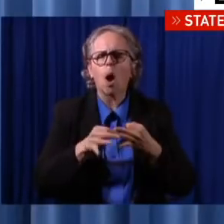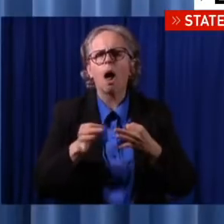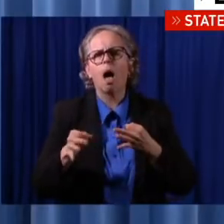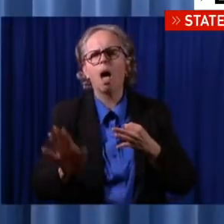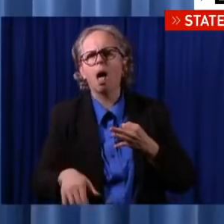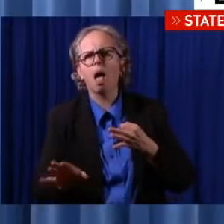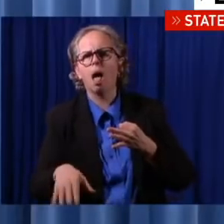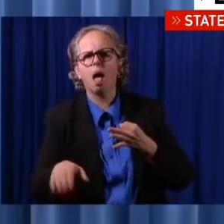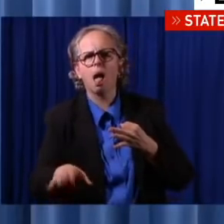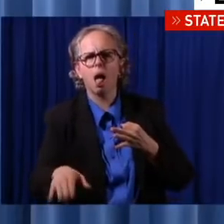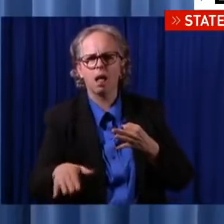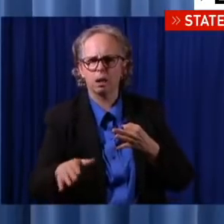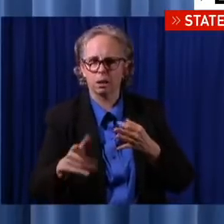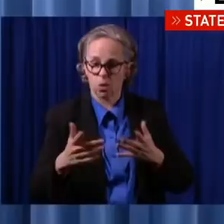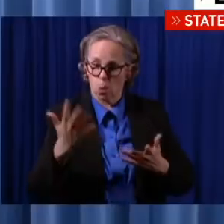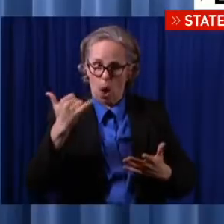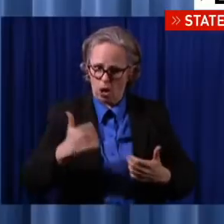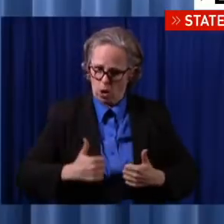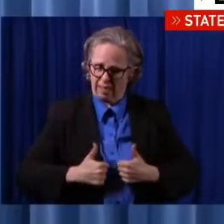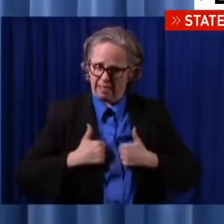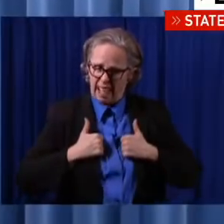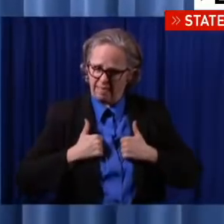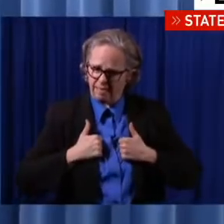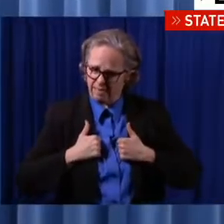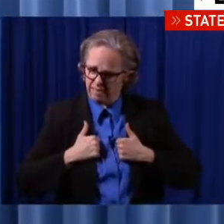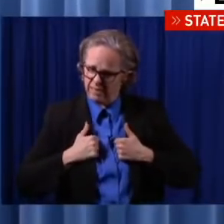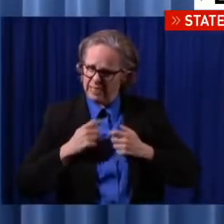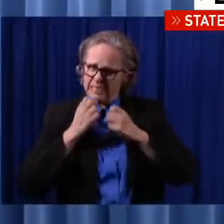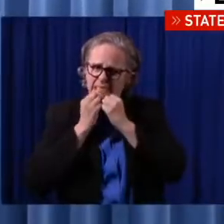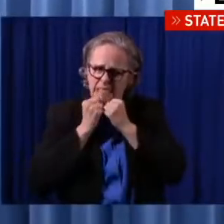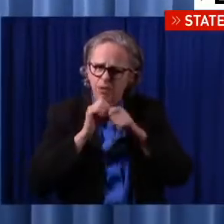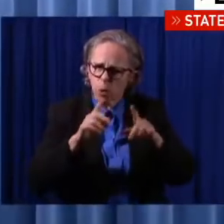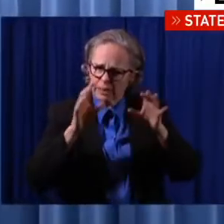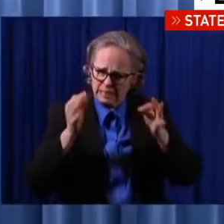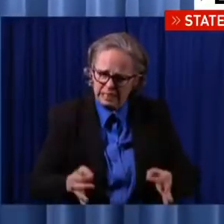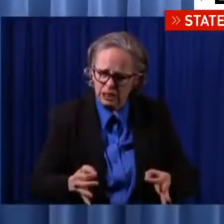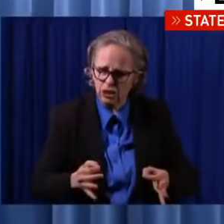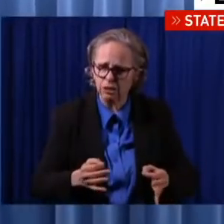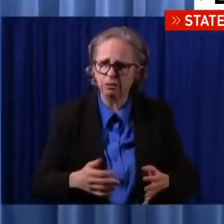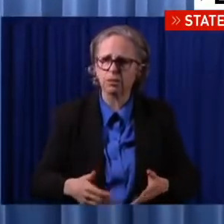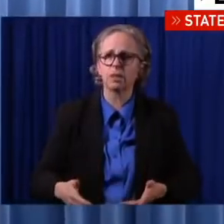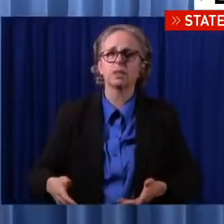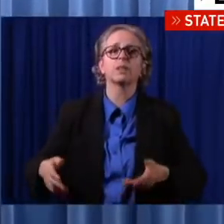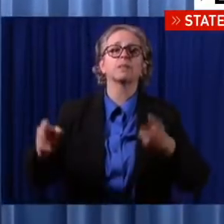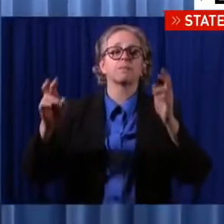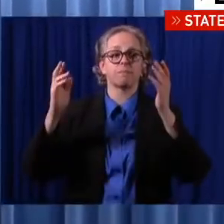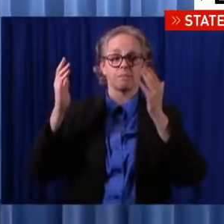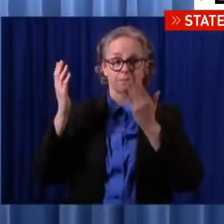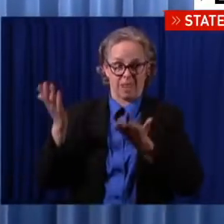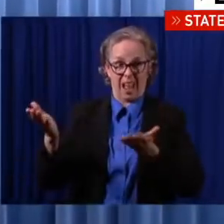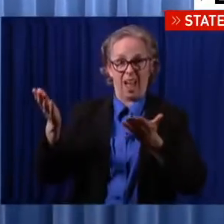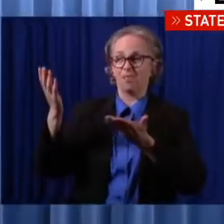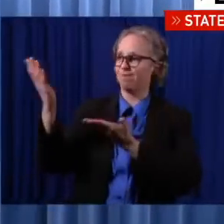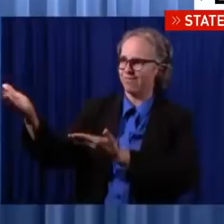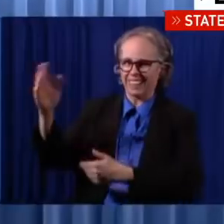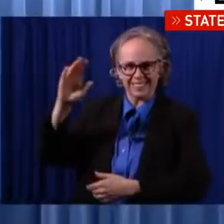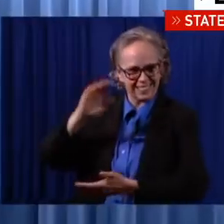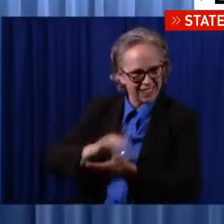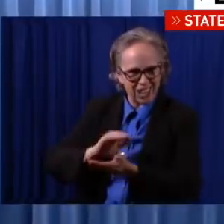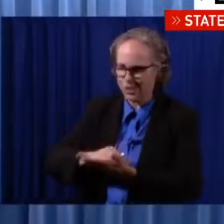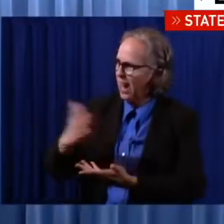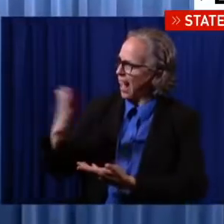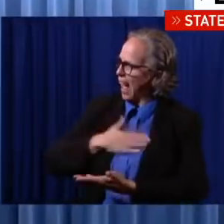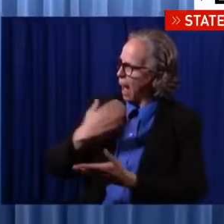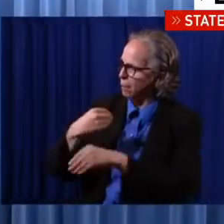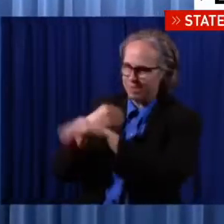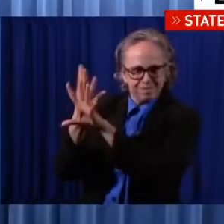that decision. Doctor, we're glad to have you with us. Thank you very, very much. Interesting op-ed